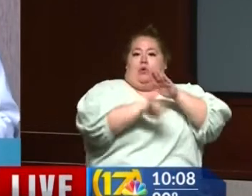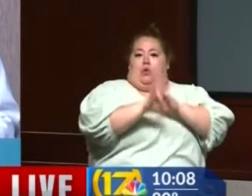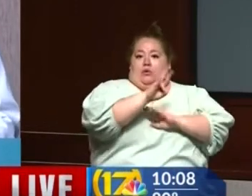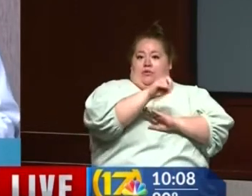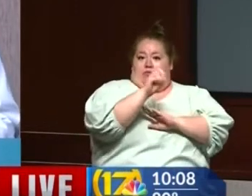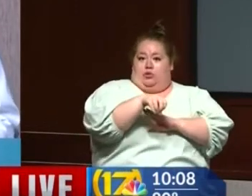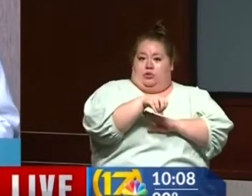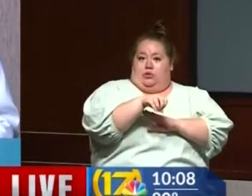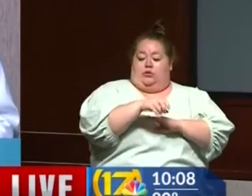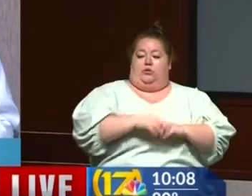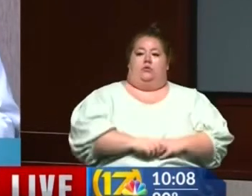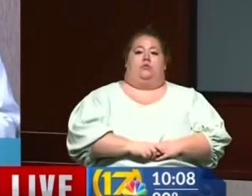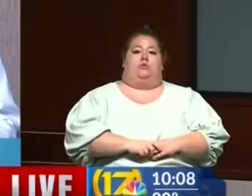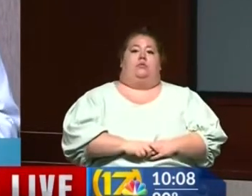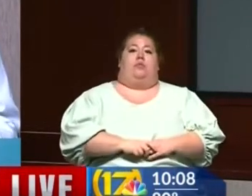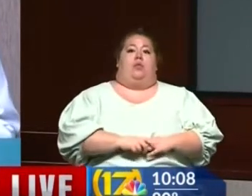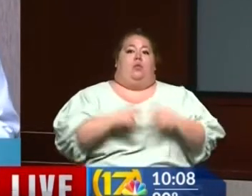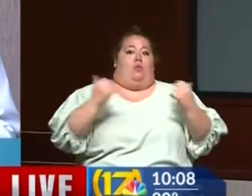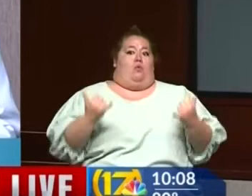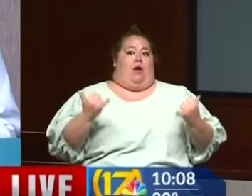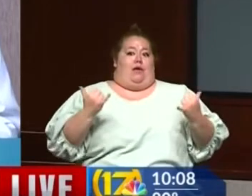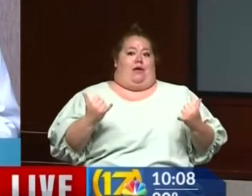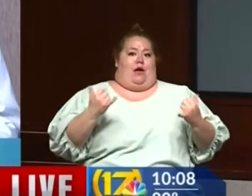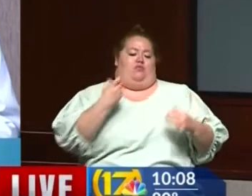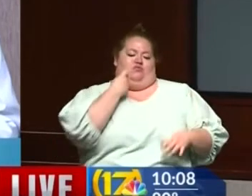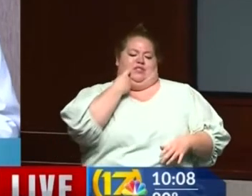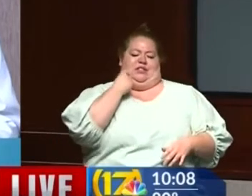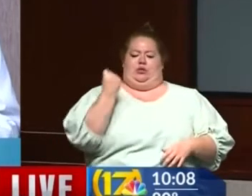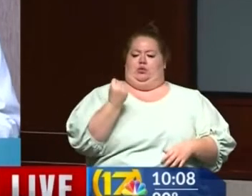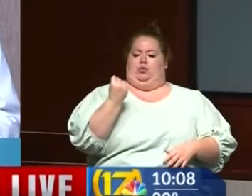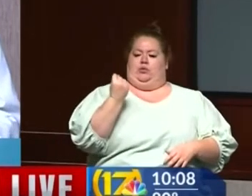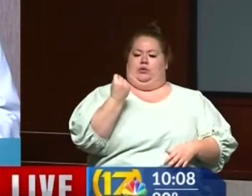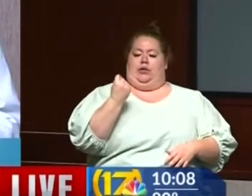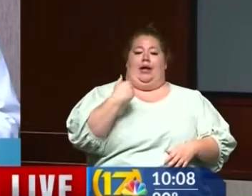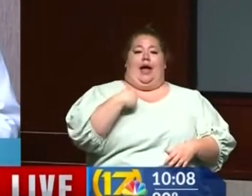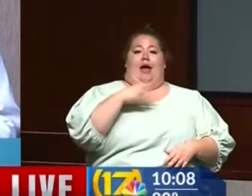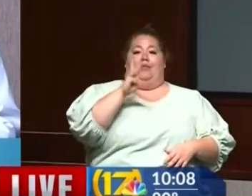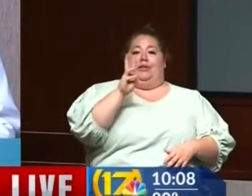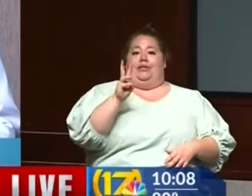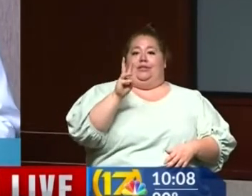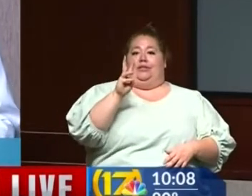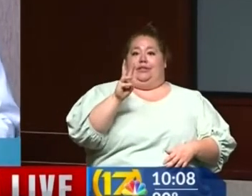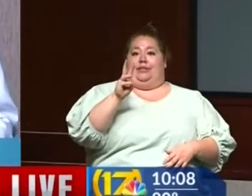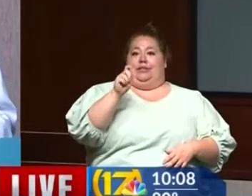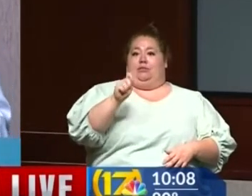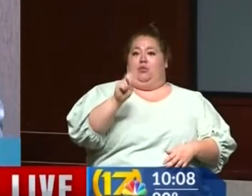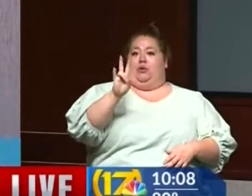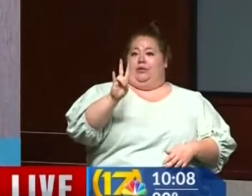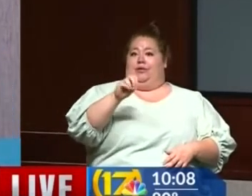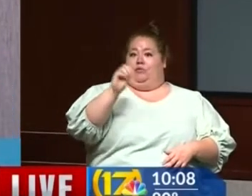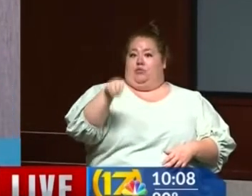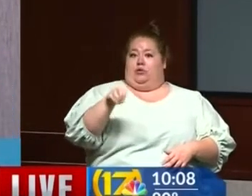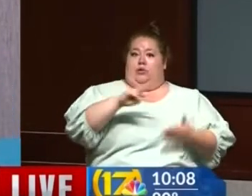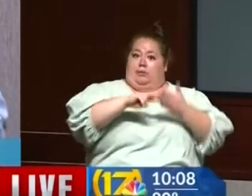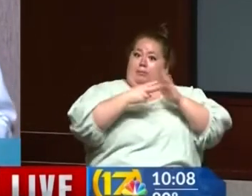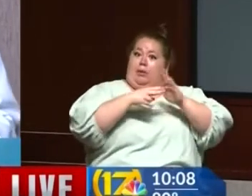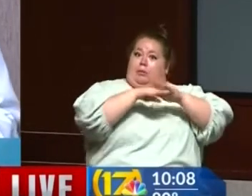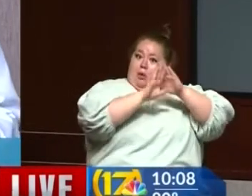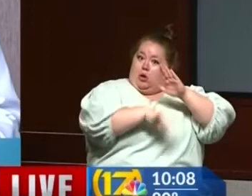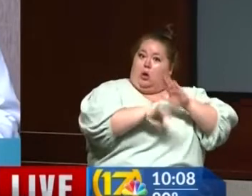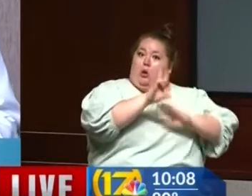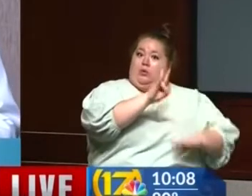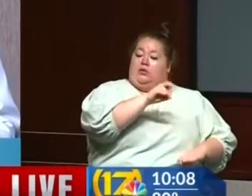unadjusted case rate as of Tuesday is 6.7. So that's good. We're below